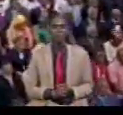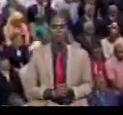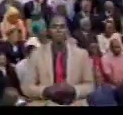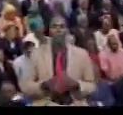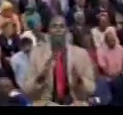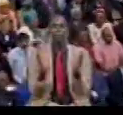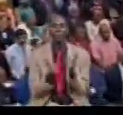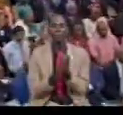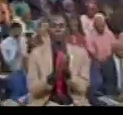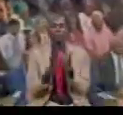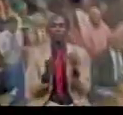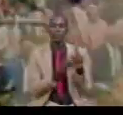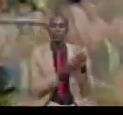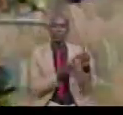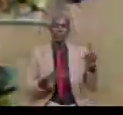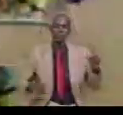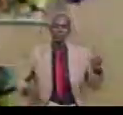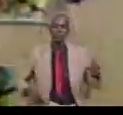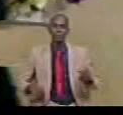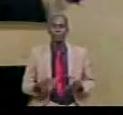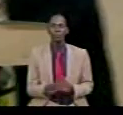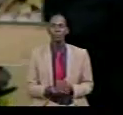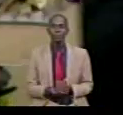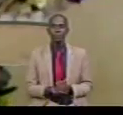Praise the Lord.